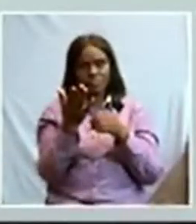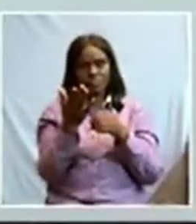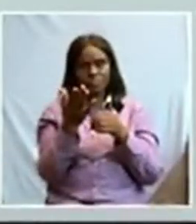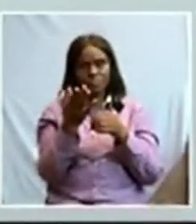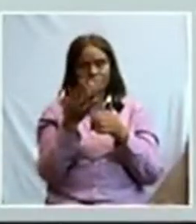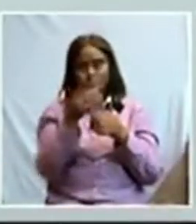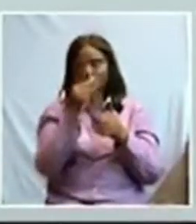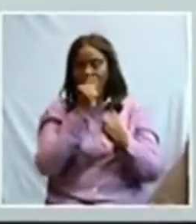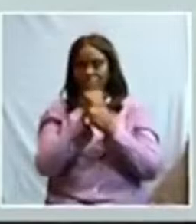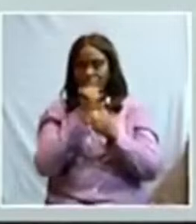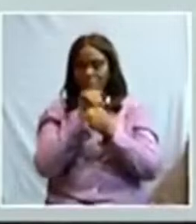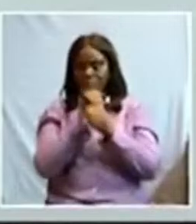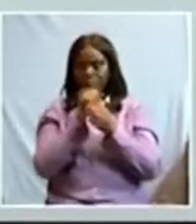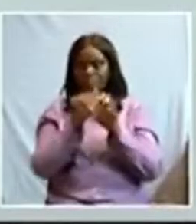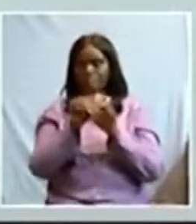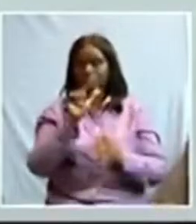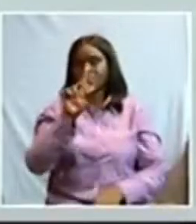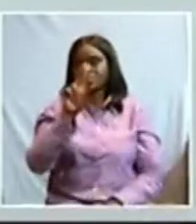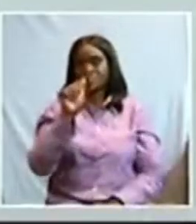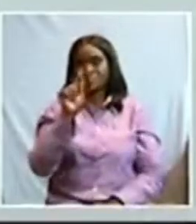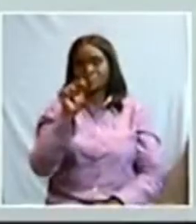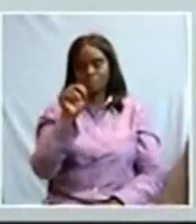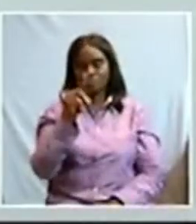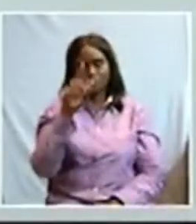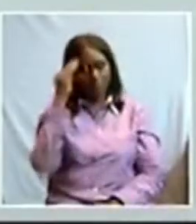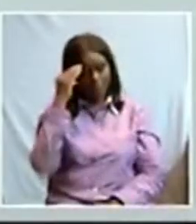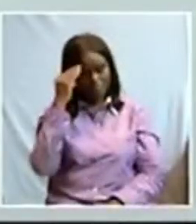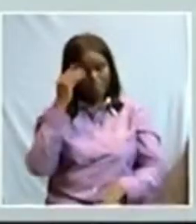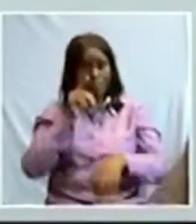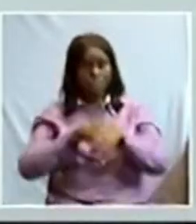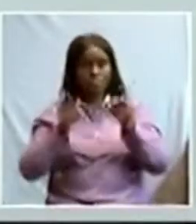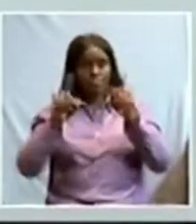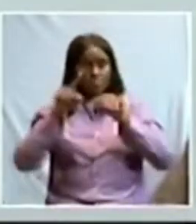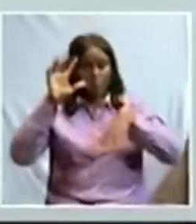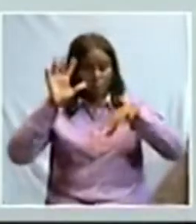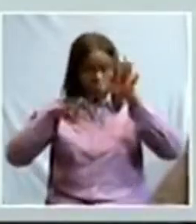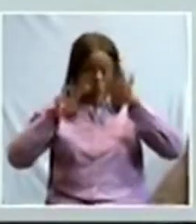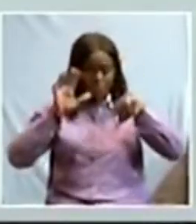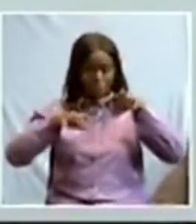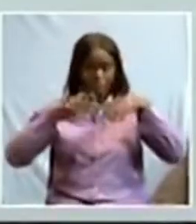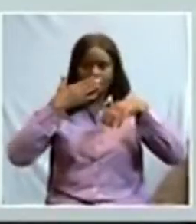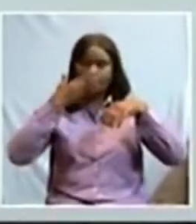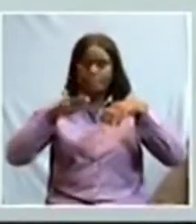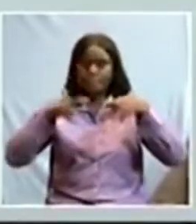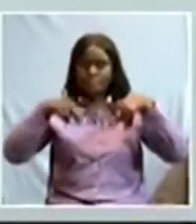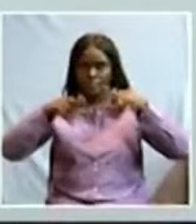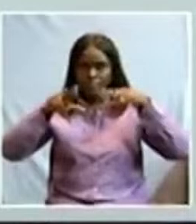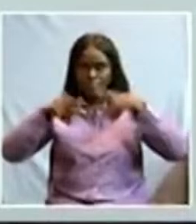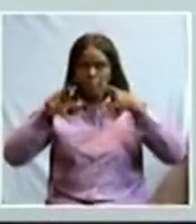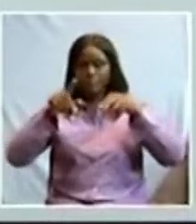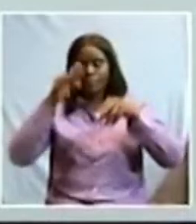You work there in LUANO. You know the times when the terrain is impassable.